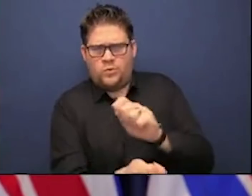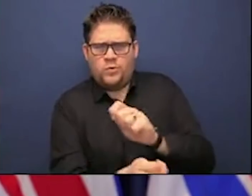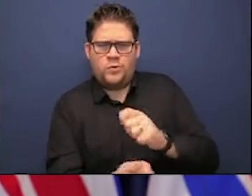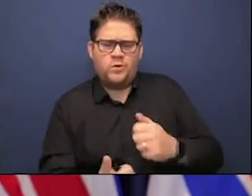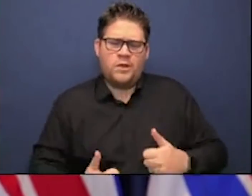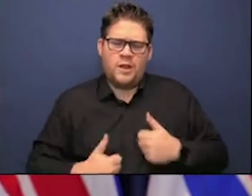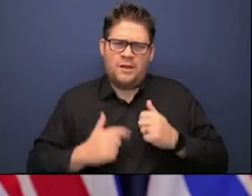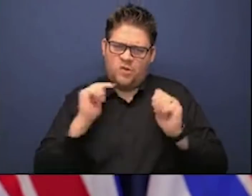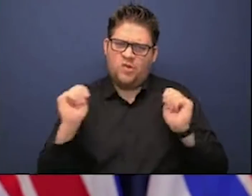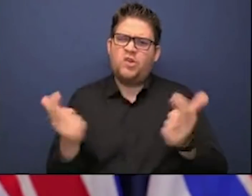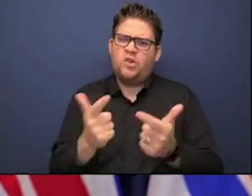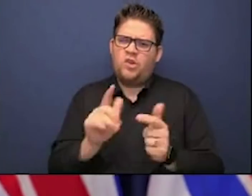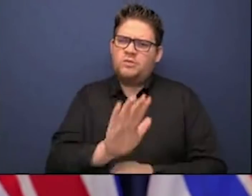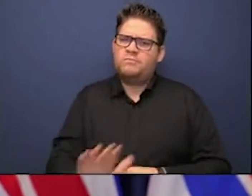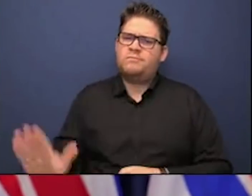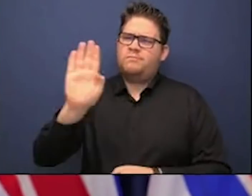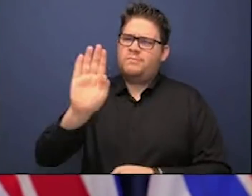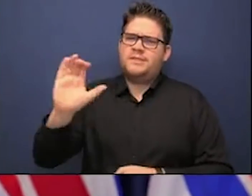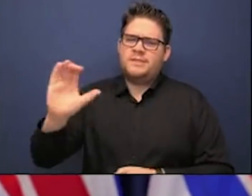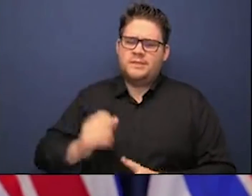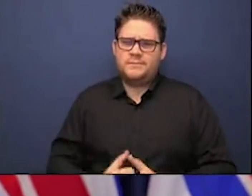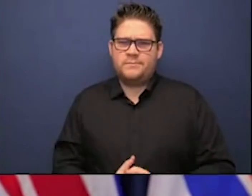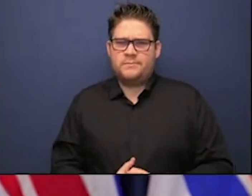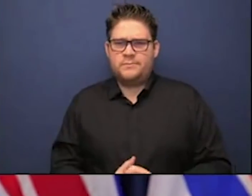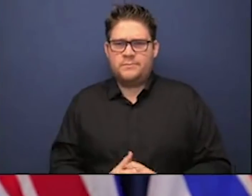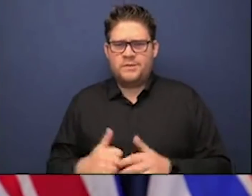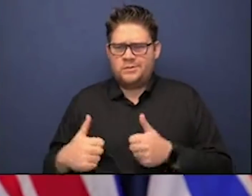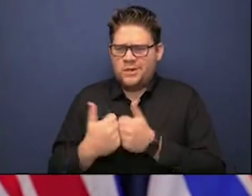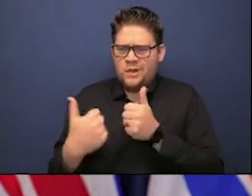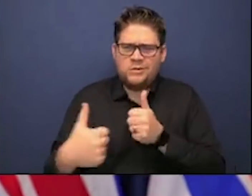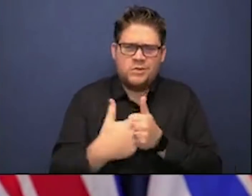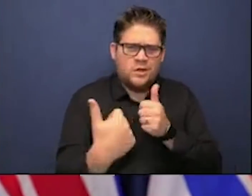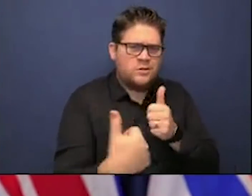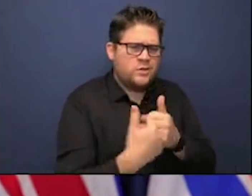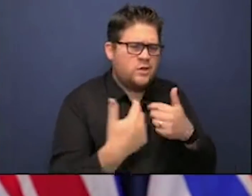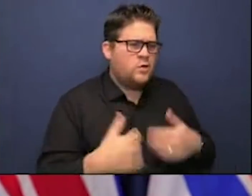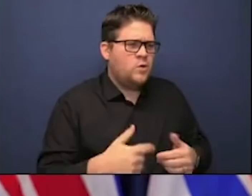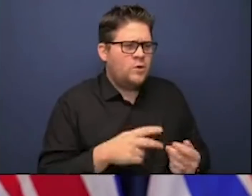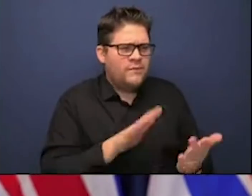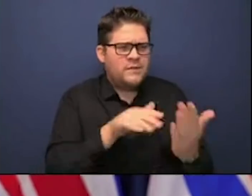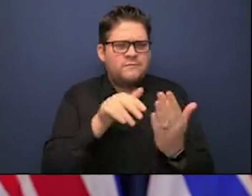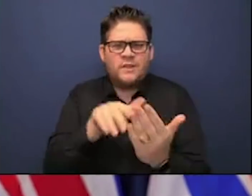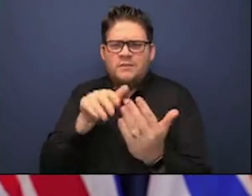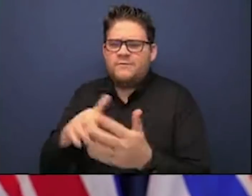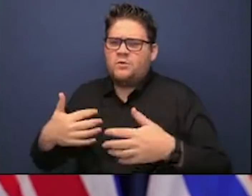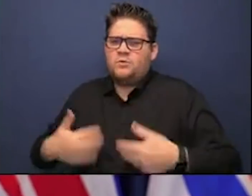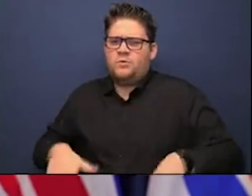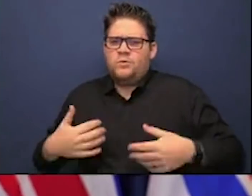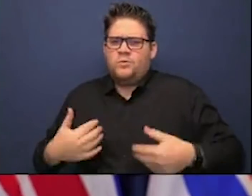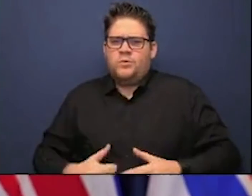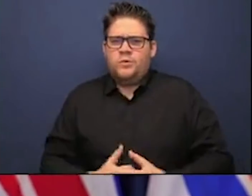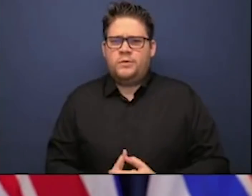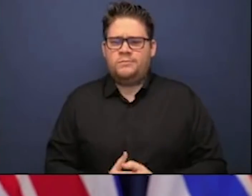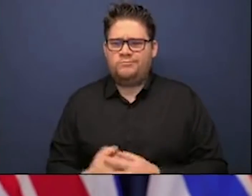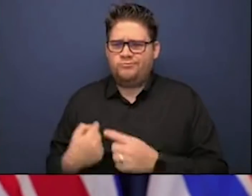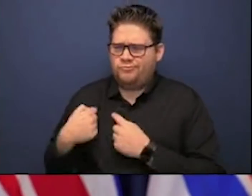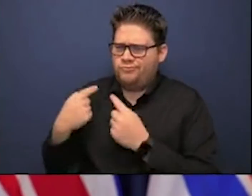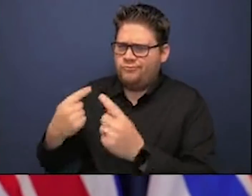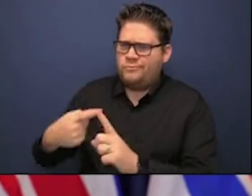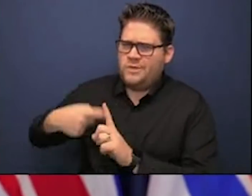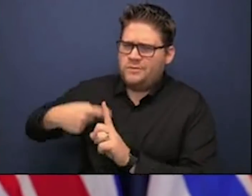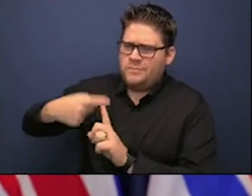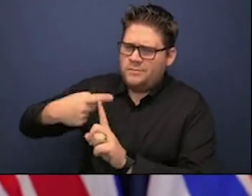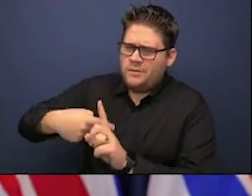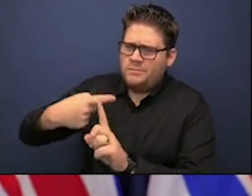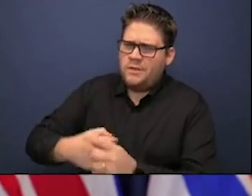before. And throughout these many months, the people working in our schools, the teachers, the support staff, the